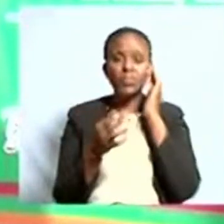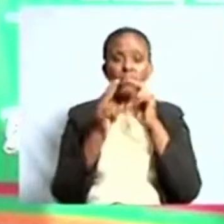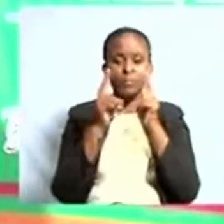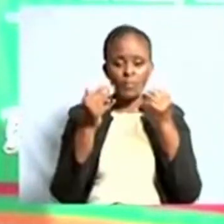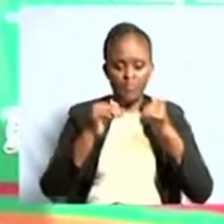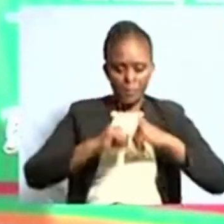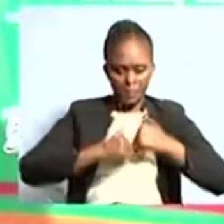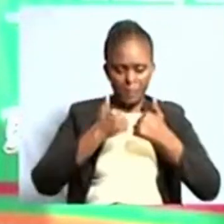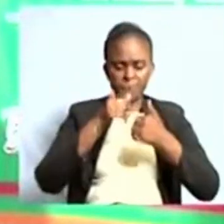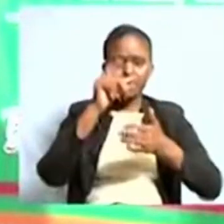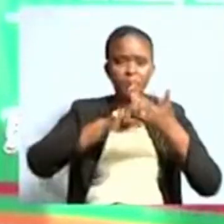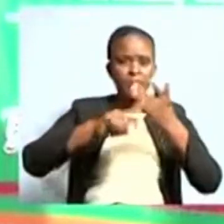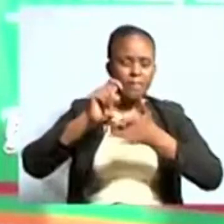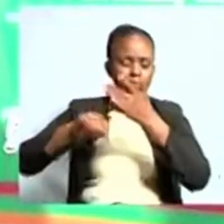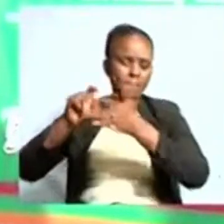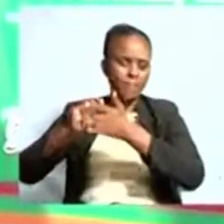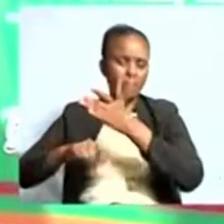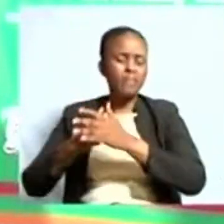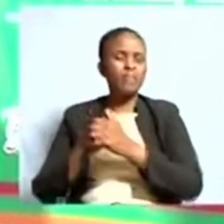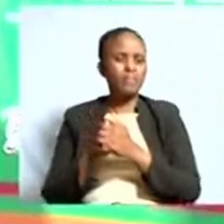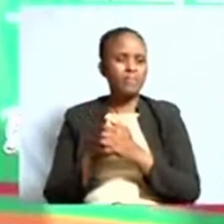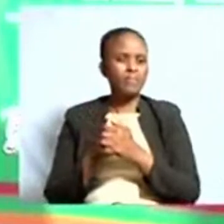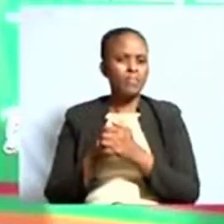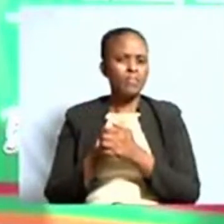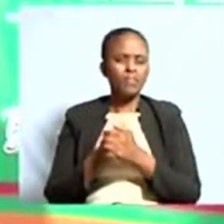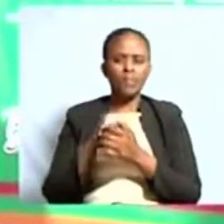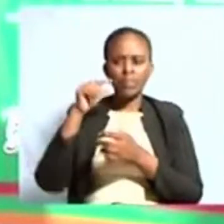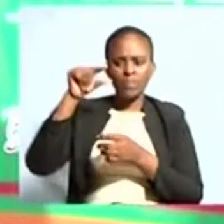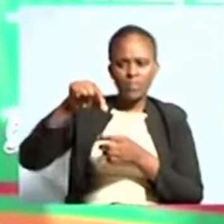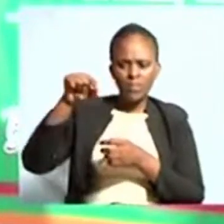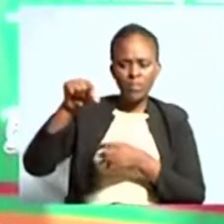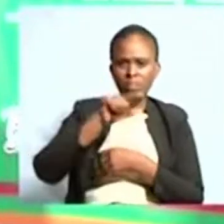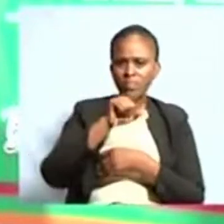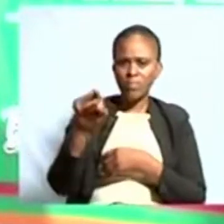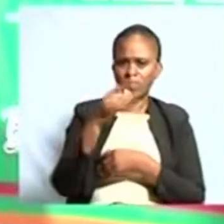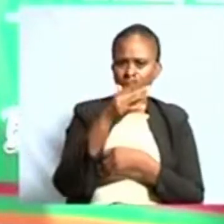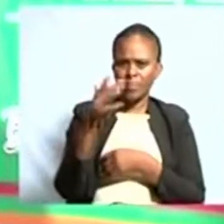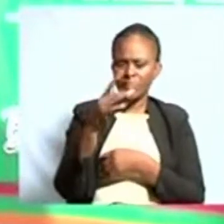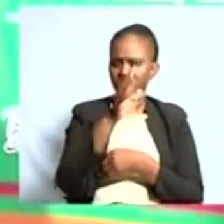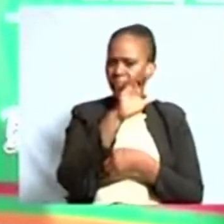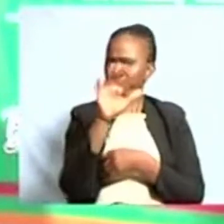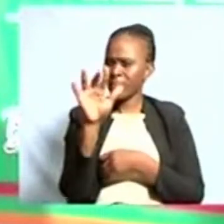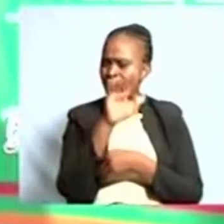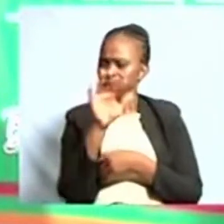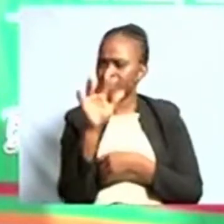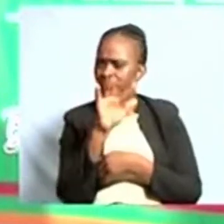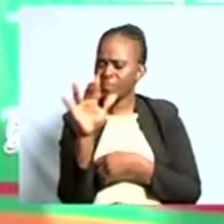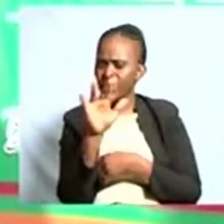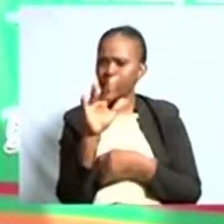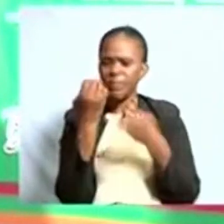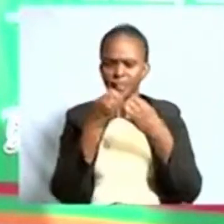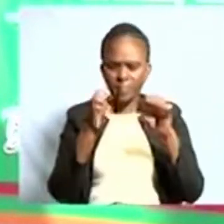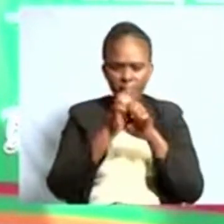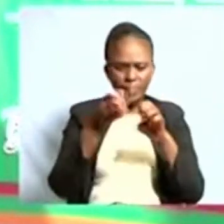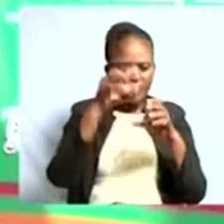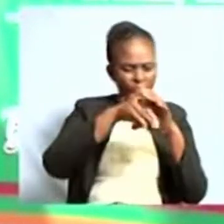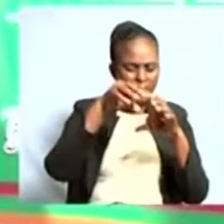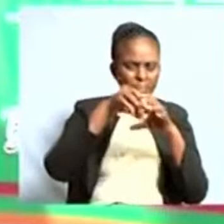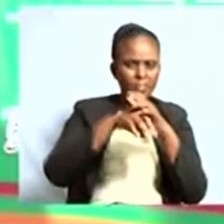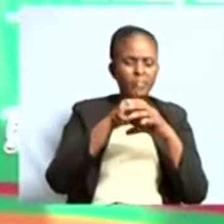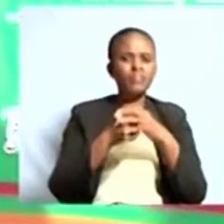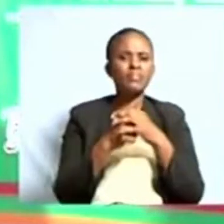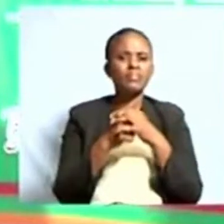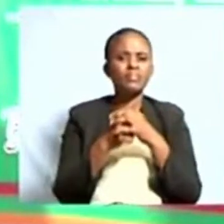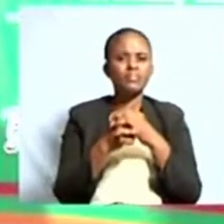we're looking at price, the quality of the product, the spellings, even the packaging.